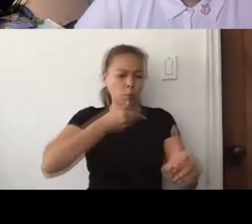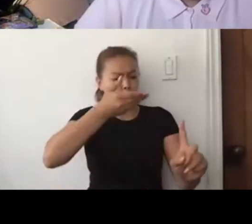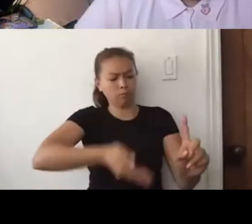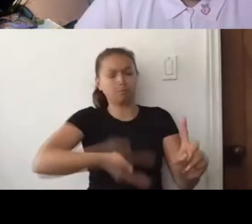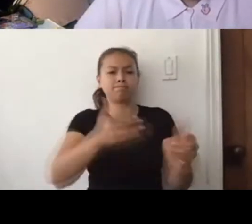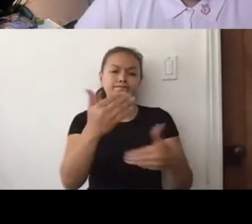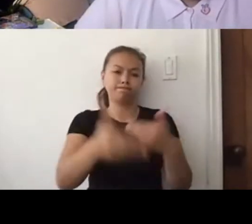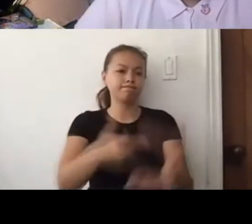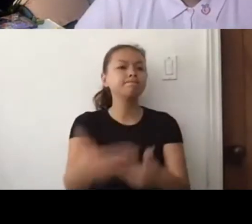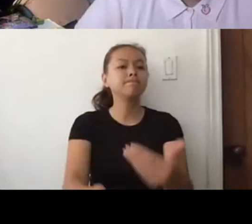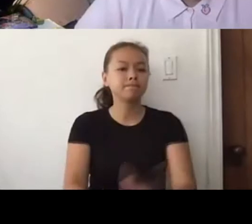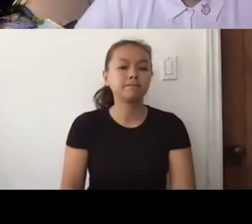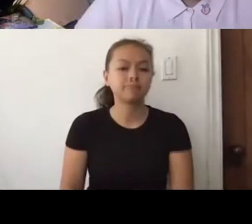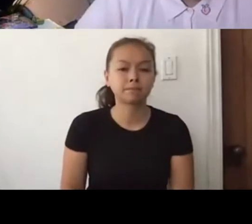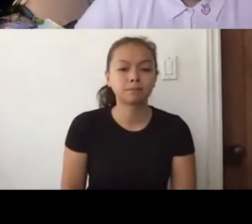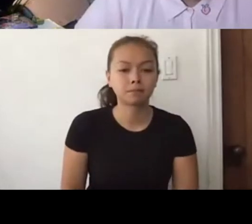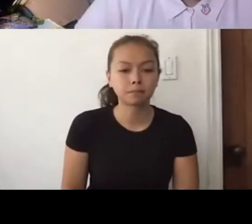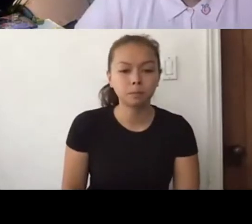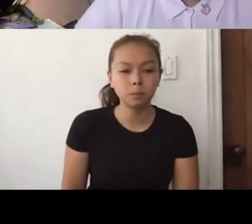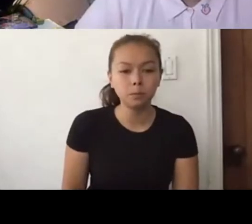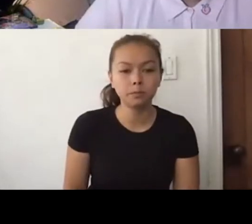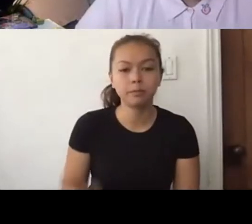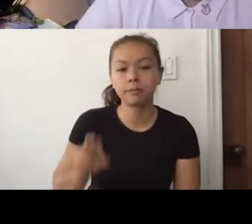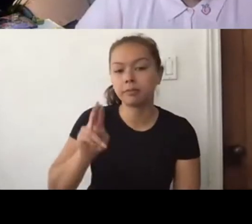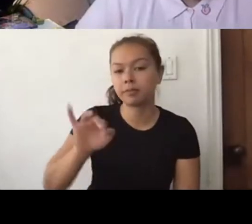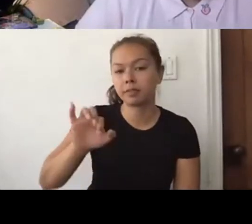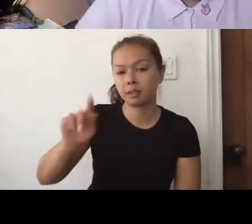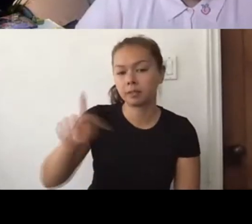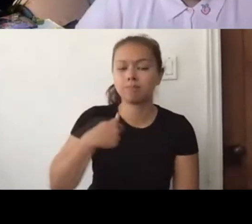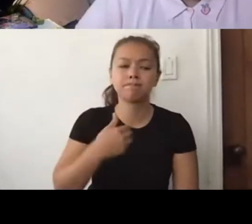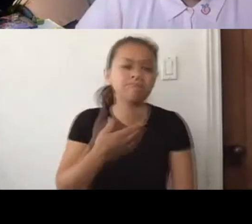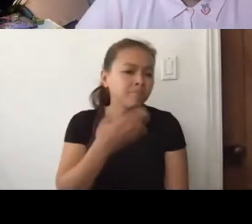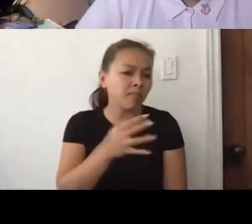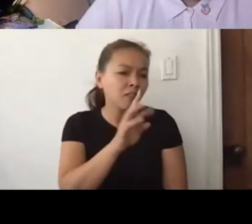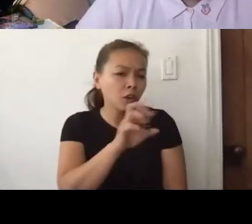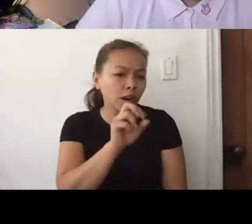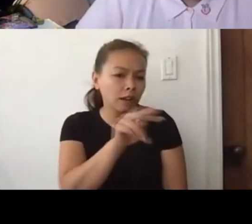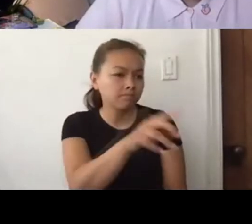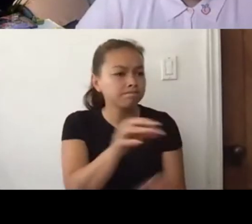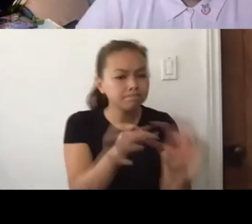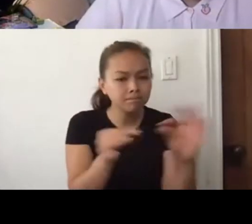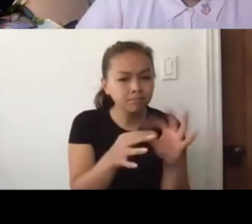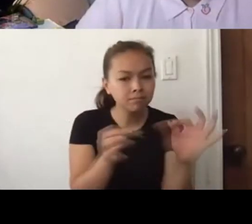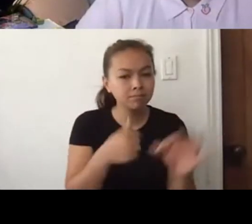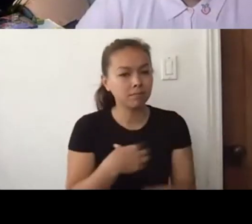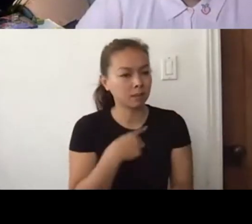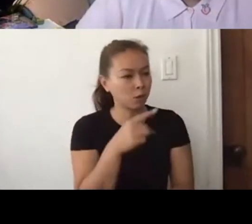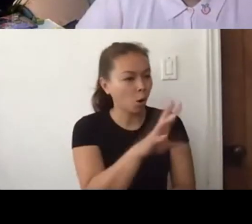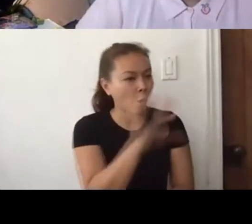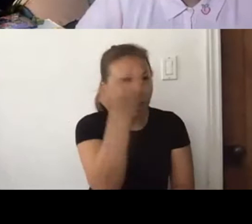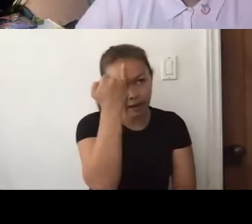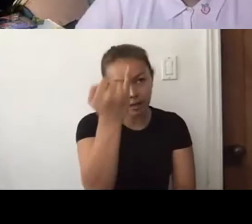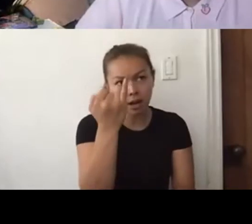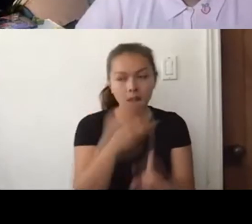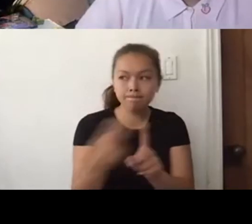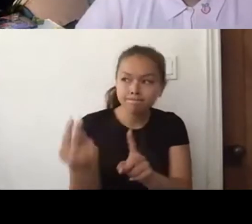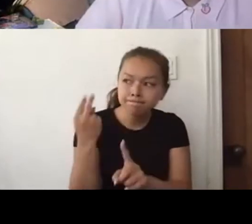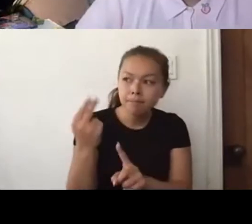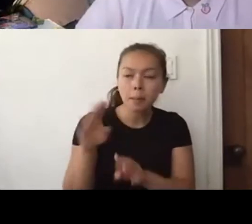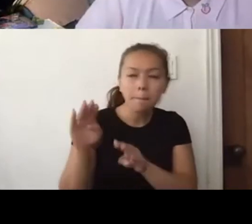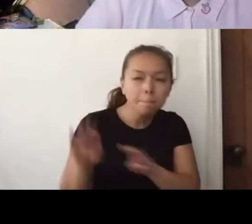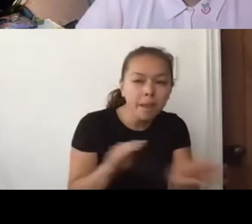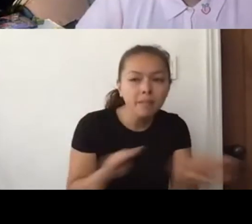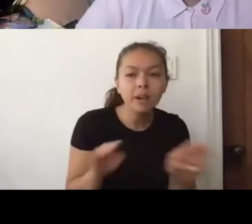Thanks so much, friend. Very well put. And I like this idea that you reflected on behaviors, values, expectations around